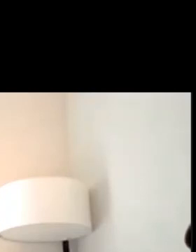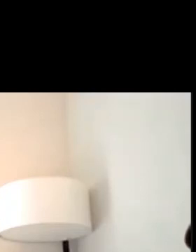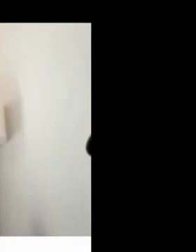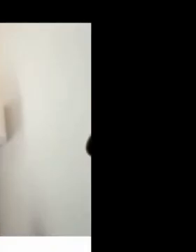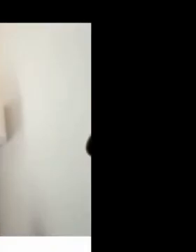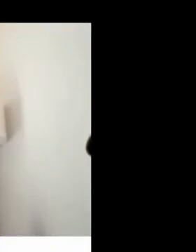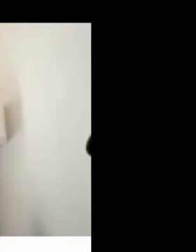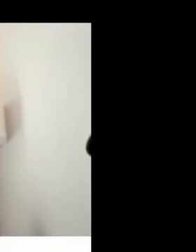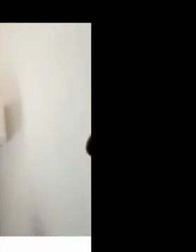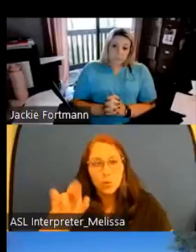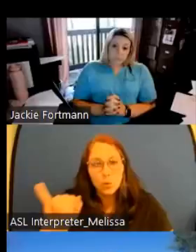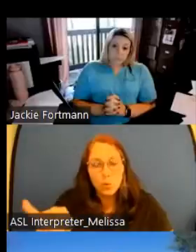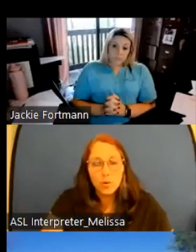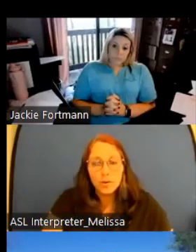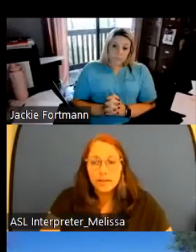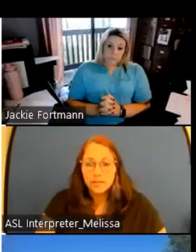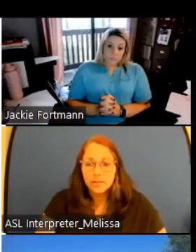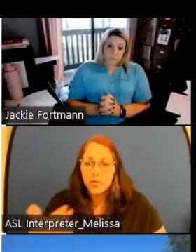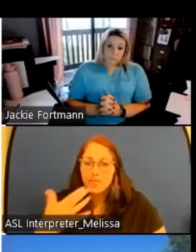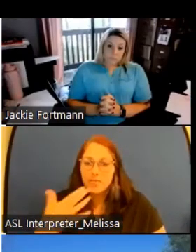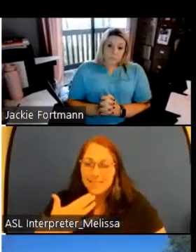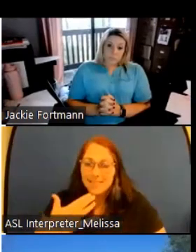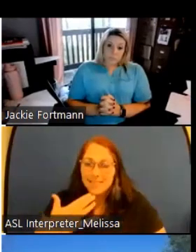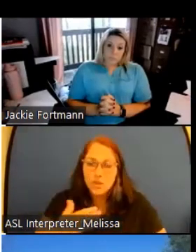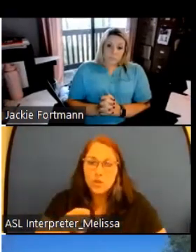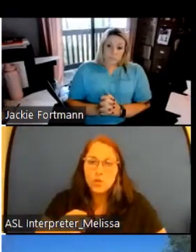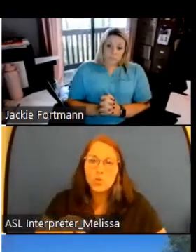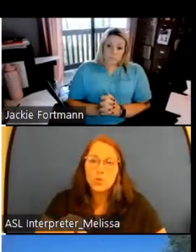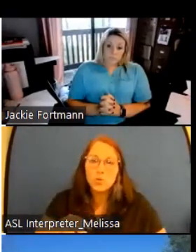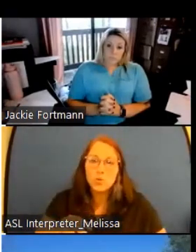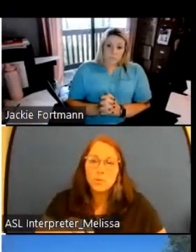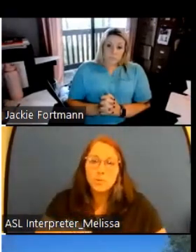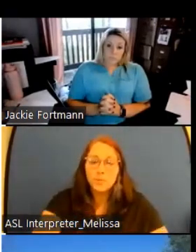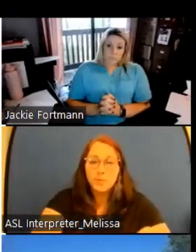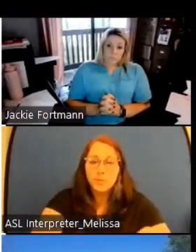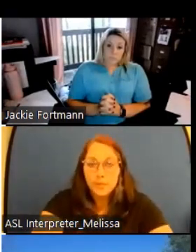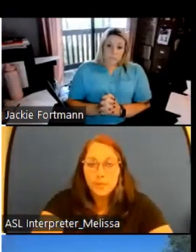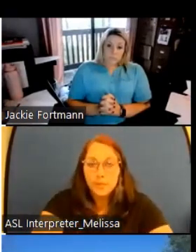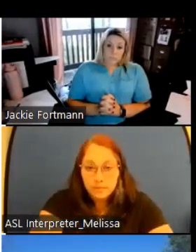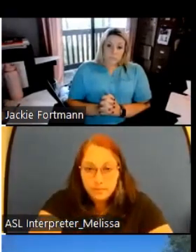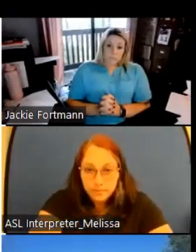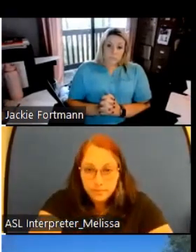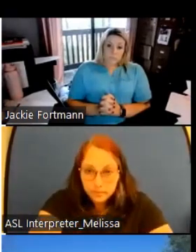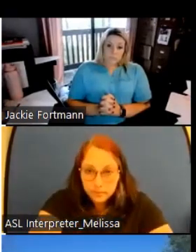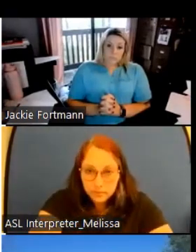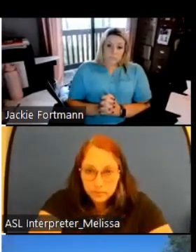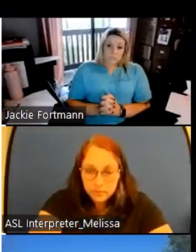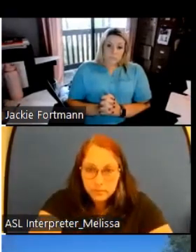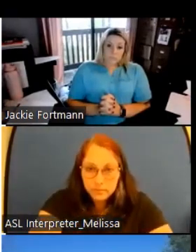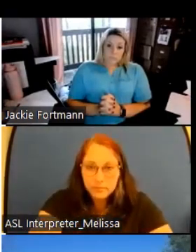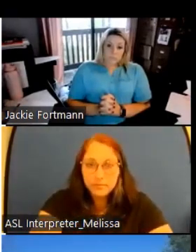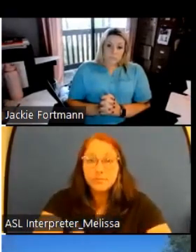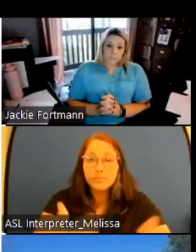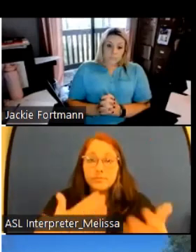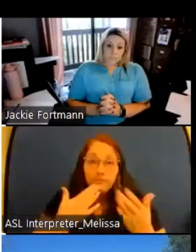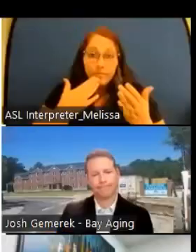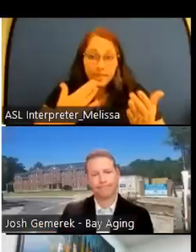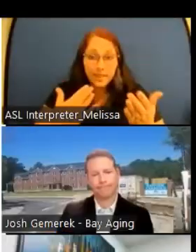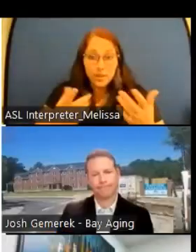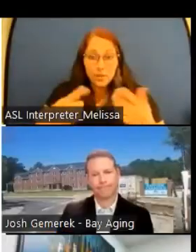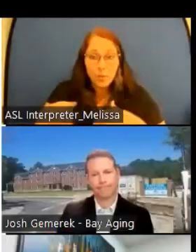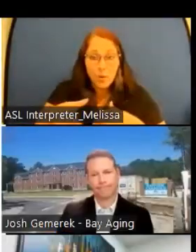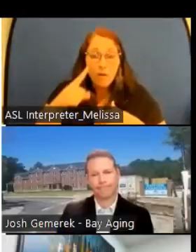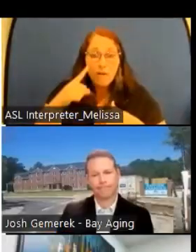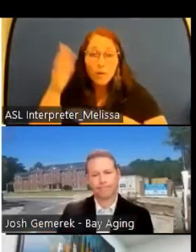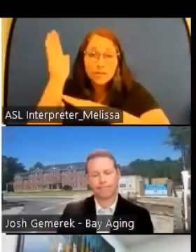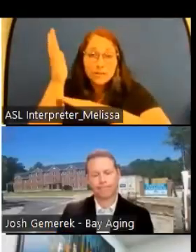to our panelists and our speakers today. This has been great information. We are taking all